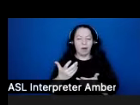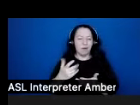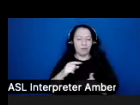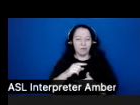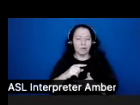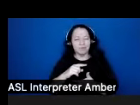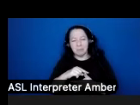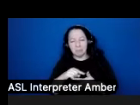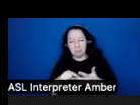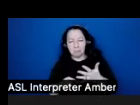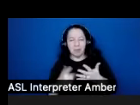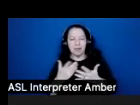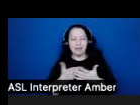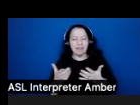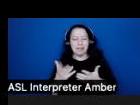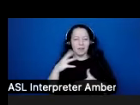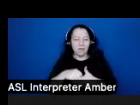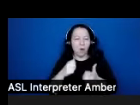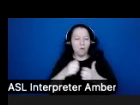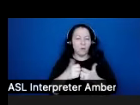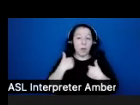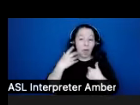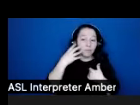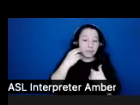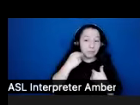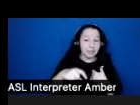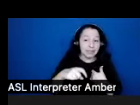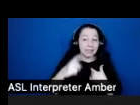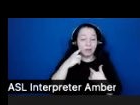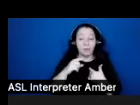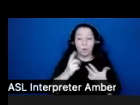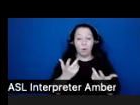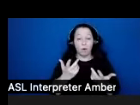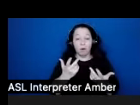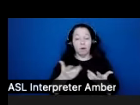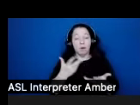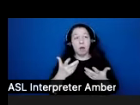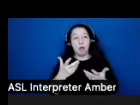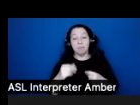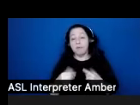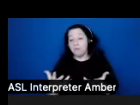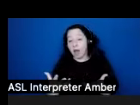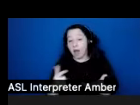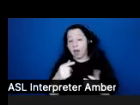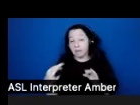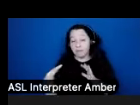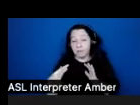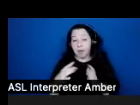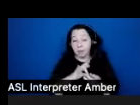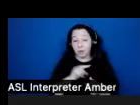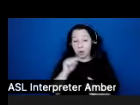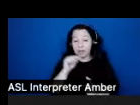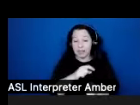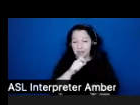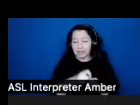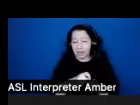like, oh, well, do you have the experience that we need to, you know, to provide this feedback on this particular thing? It's like, well,